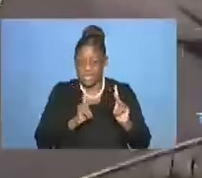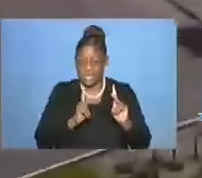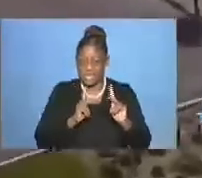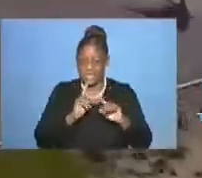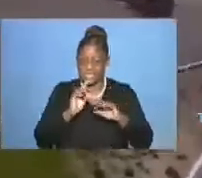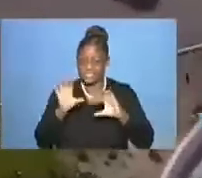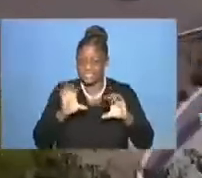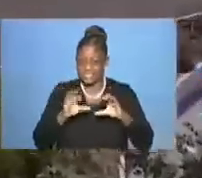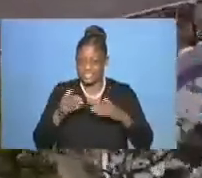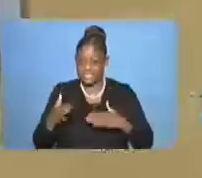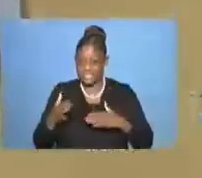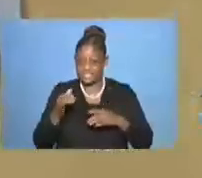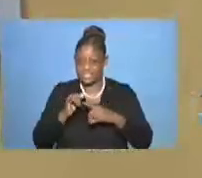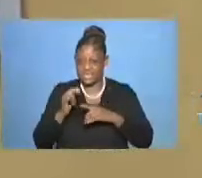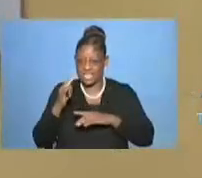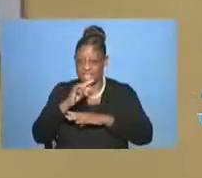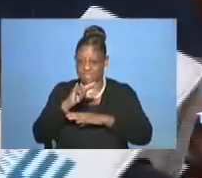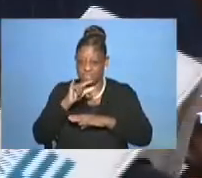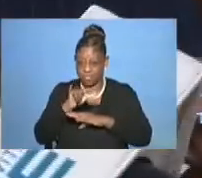Tourism, Investments and Aviation.